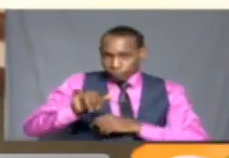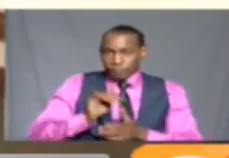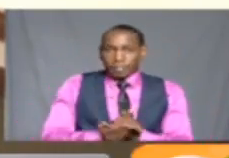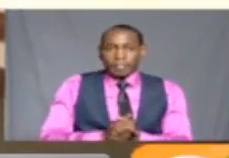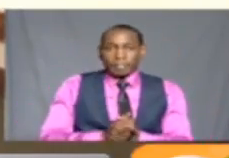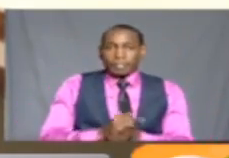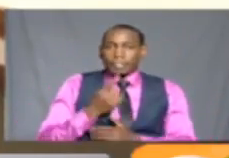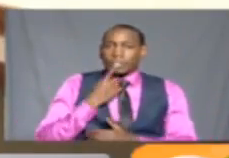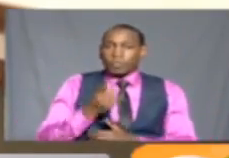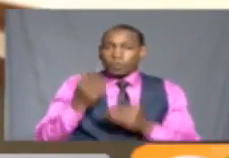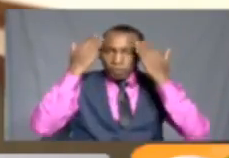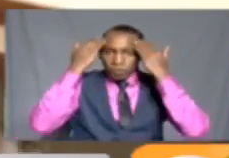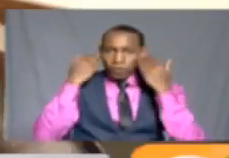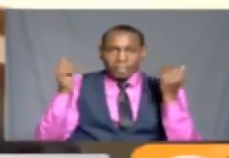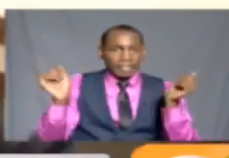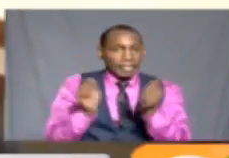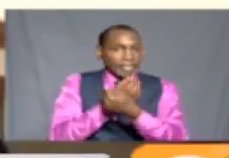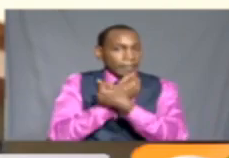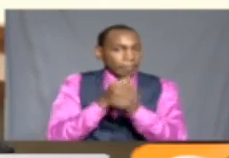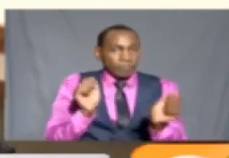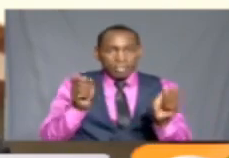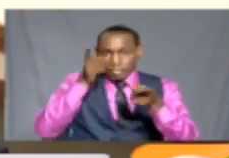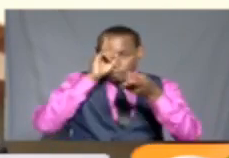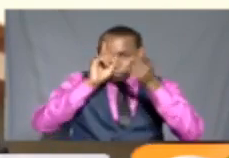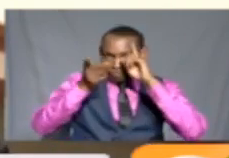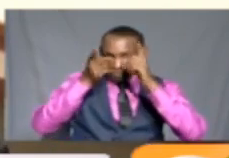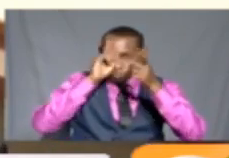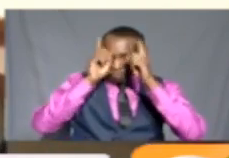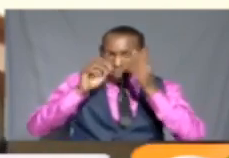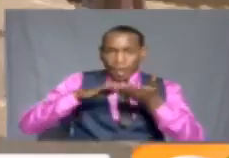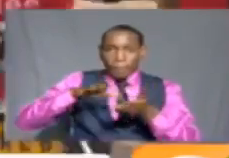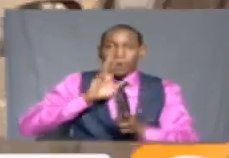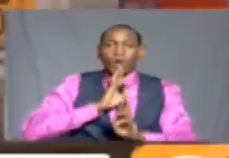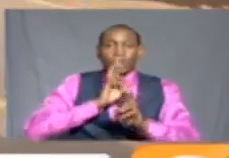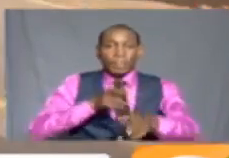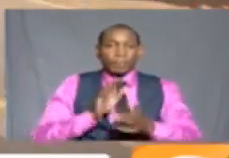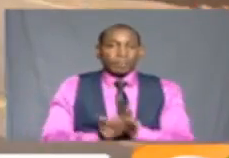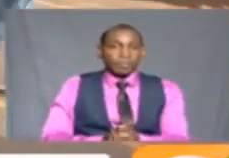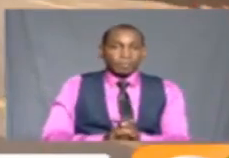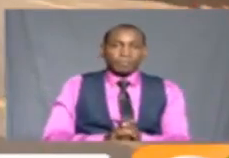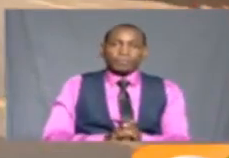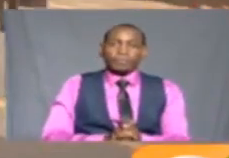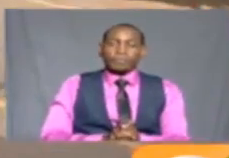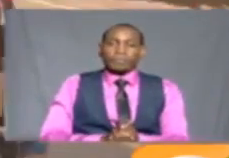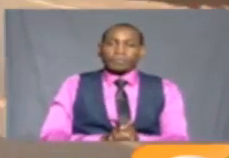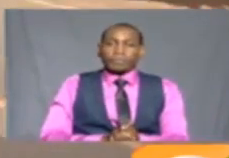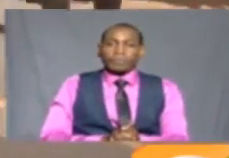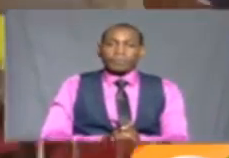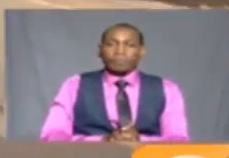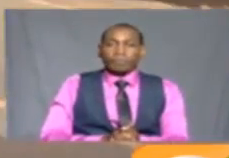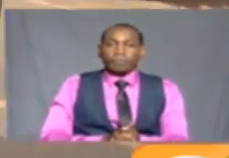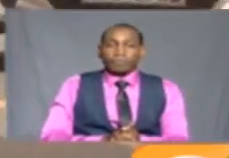So the courts cannot second guess the alleged further reports. Enoxicolia, Citizen TV.